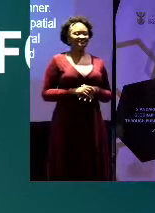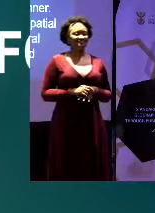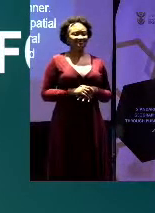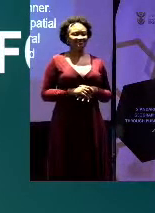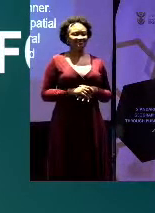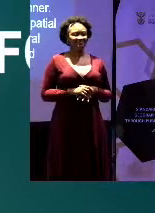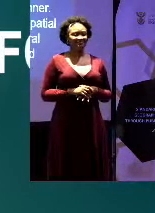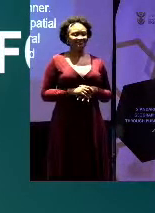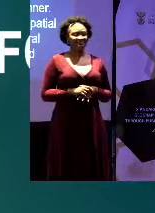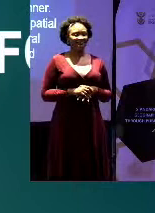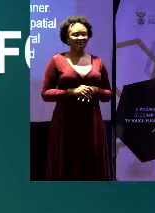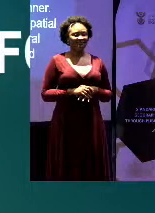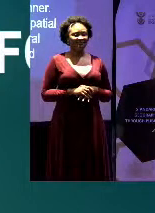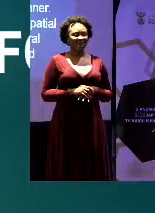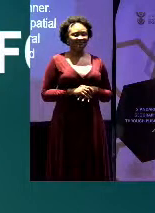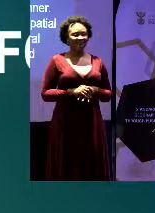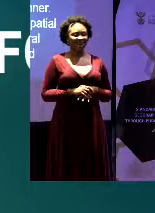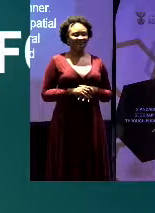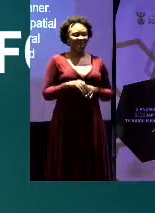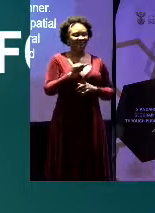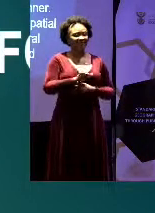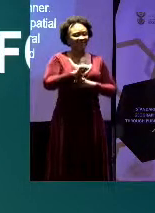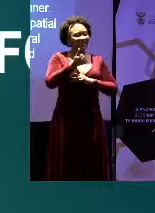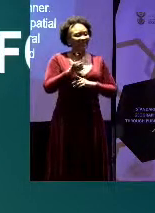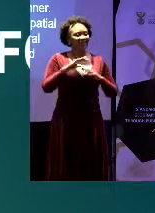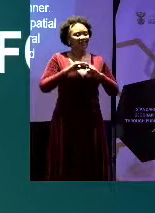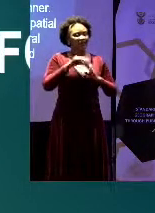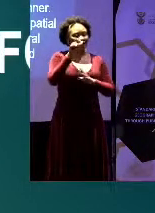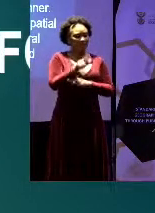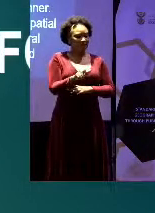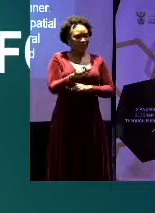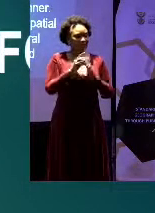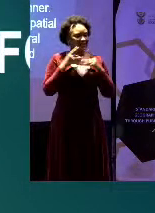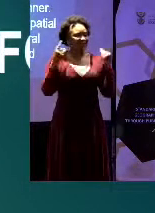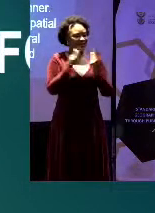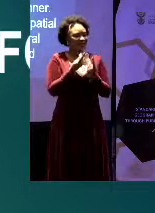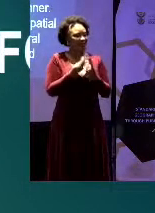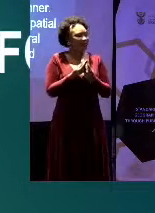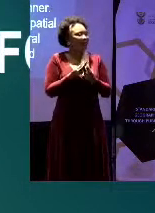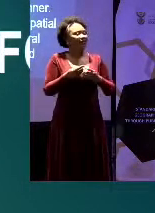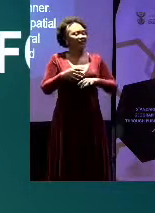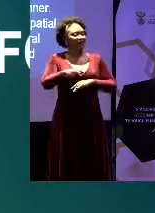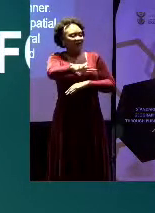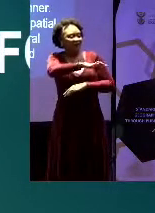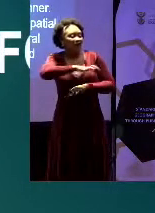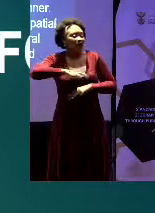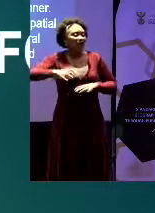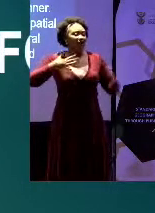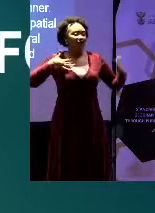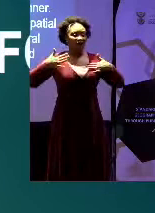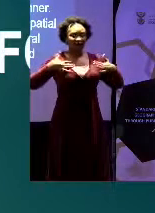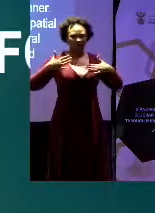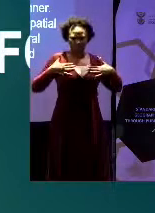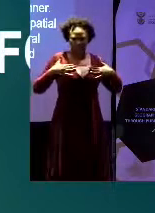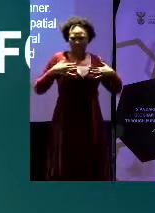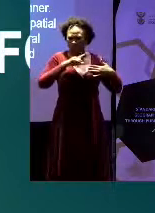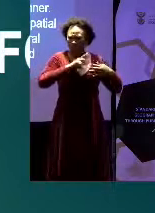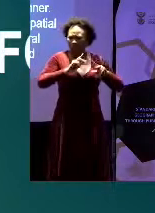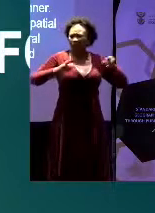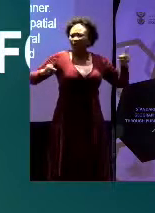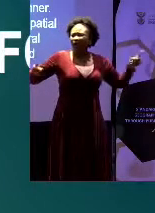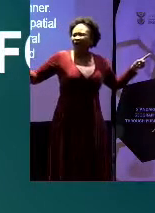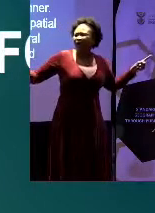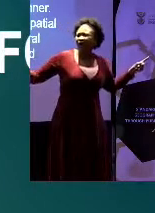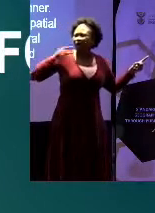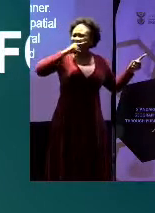Well, the other member from the Department of Environmental Affairs and Development Planning. I don't know why they come with such long names